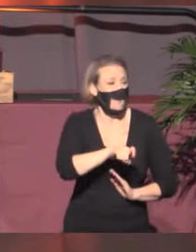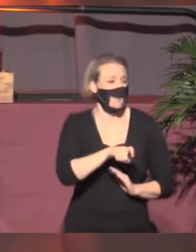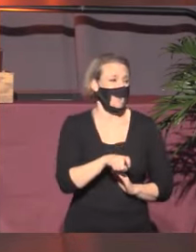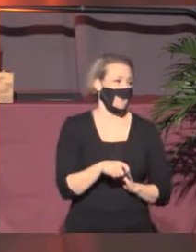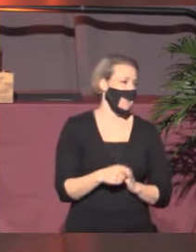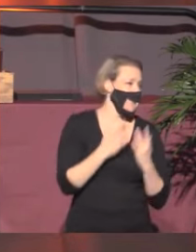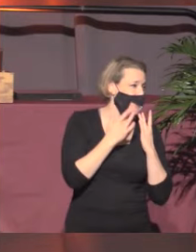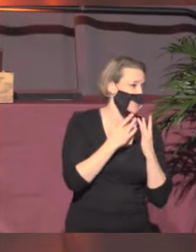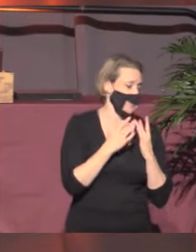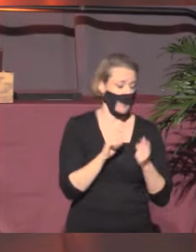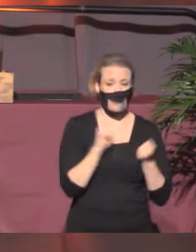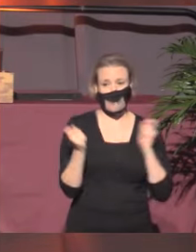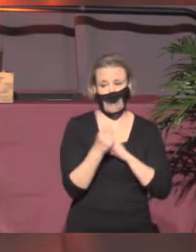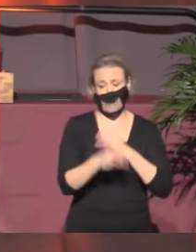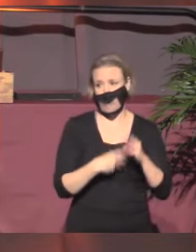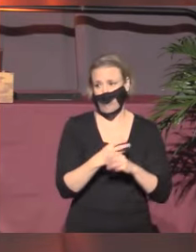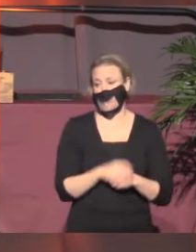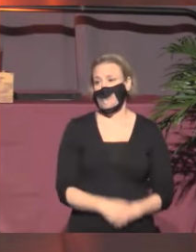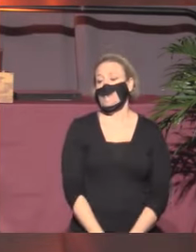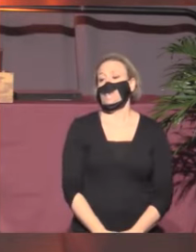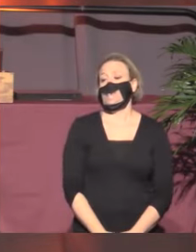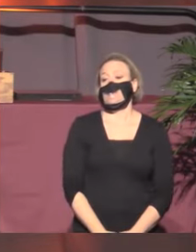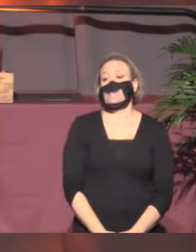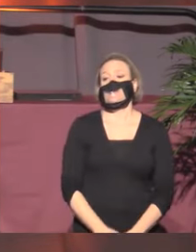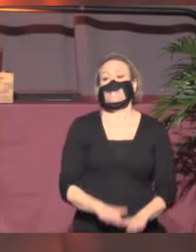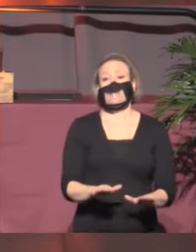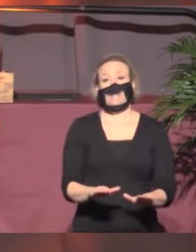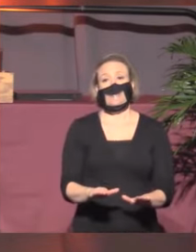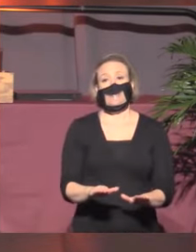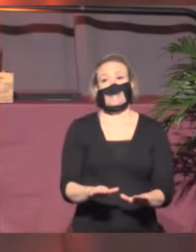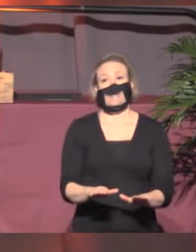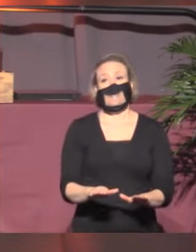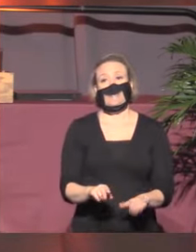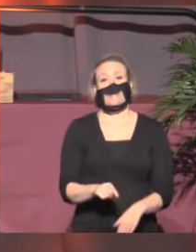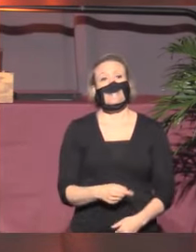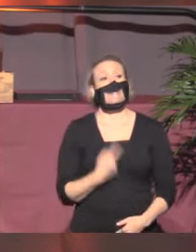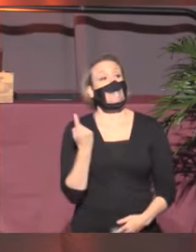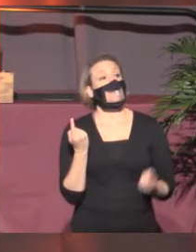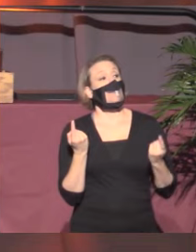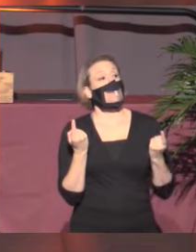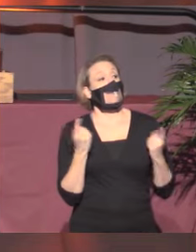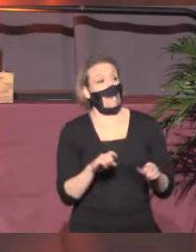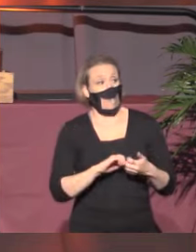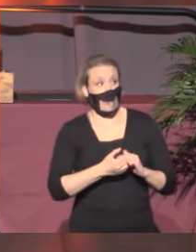But this will not happen unless you demand more of yourself.